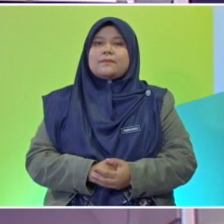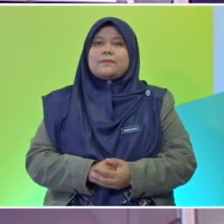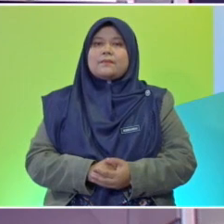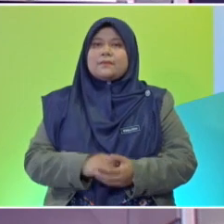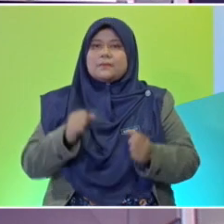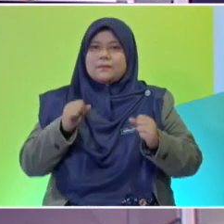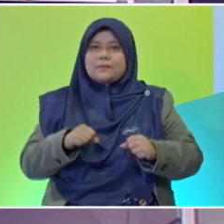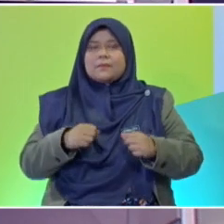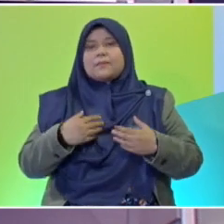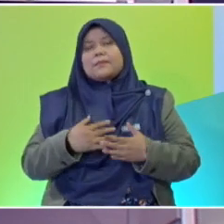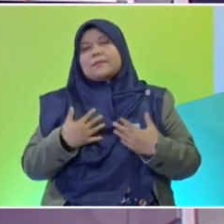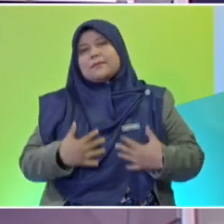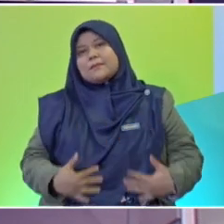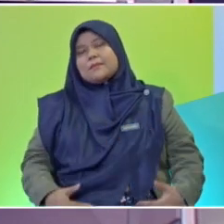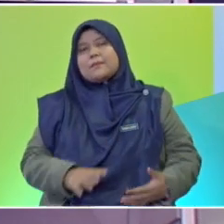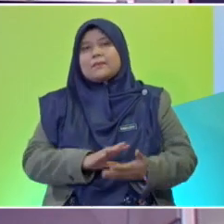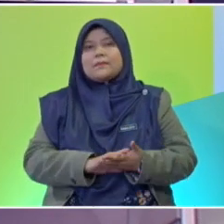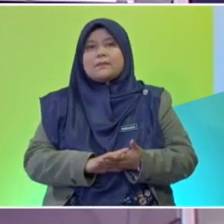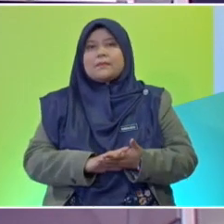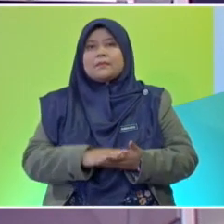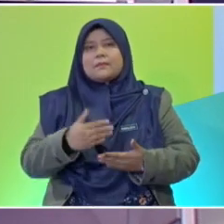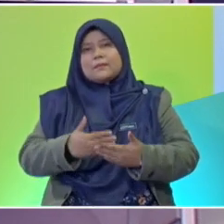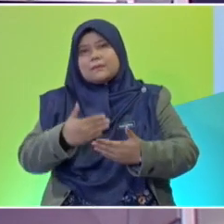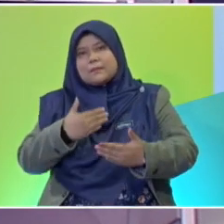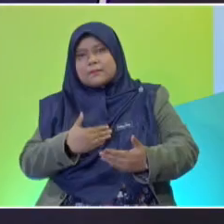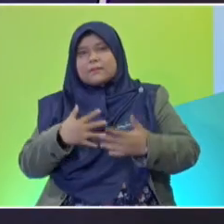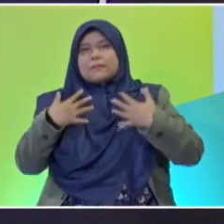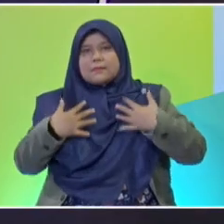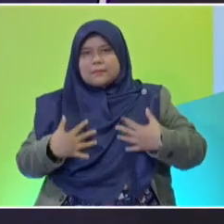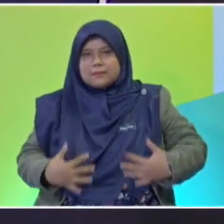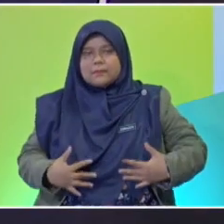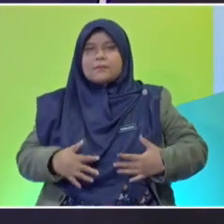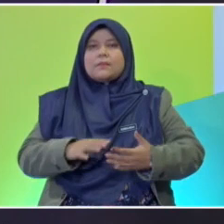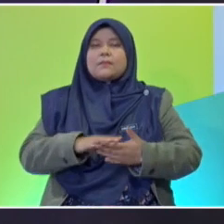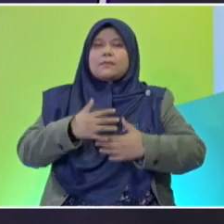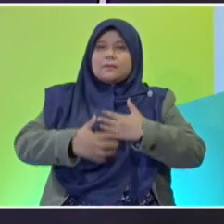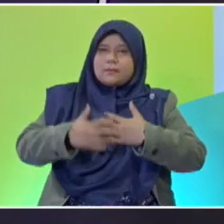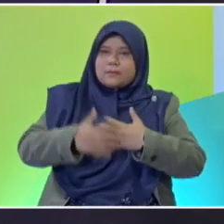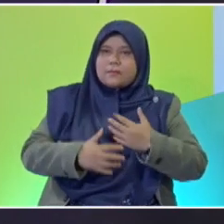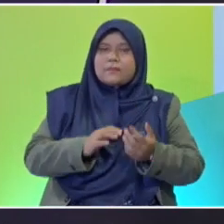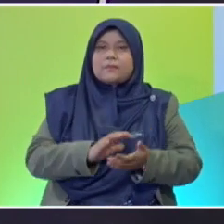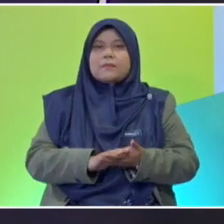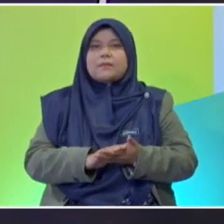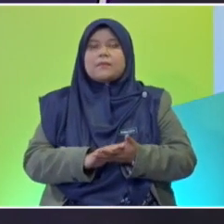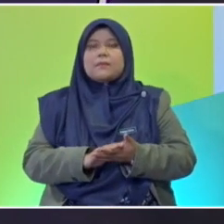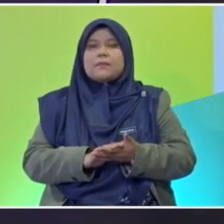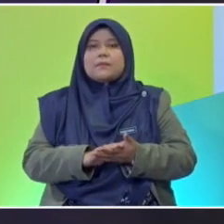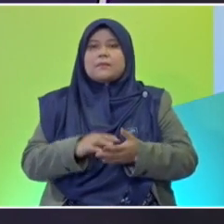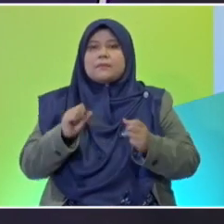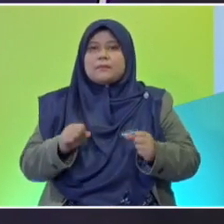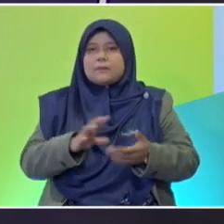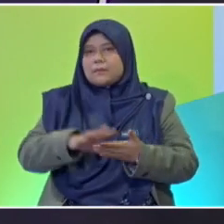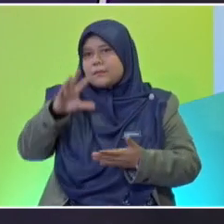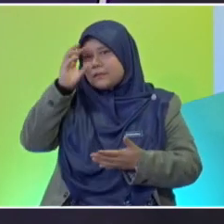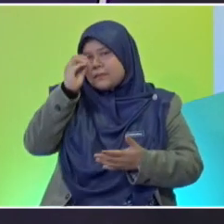represent blood. Okay, so before we go into blood per se, let's look back. Recap what we have learned